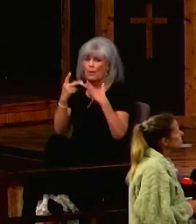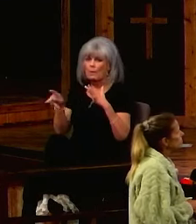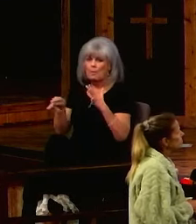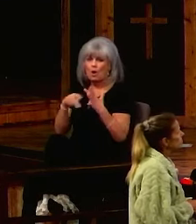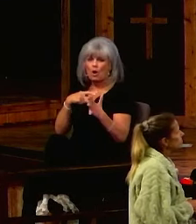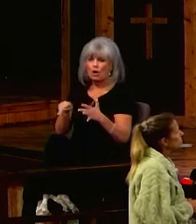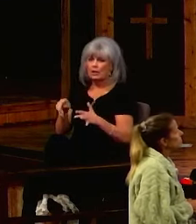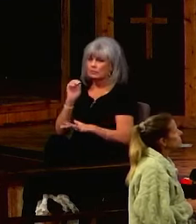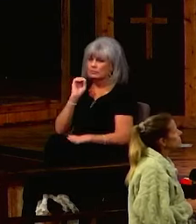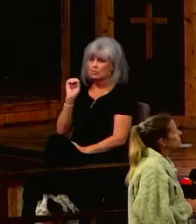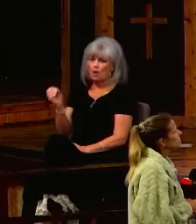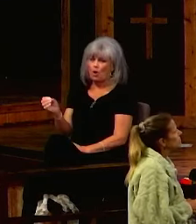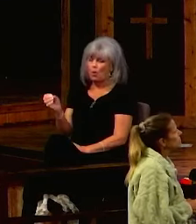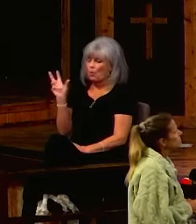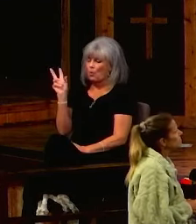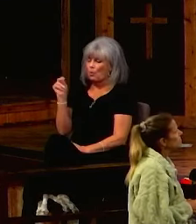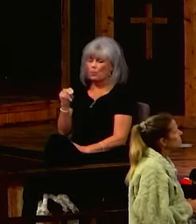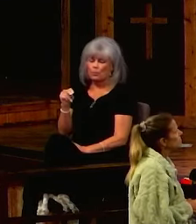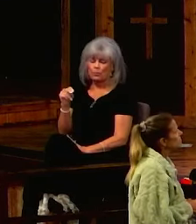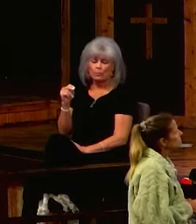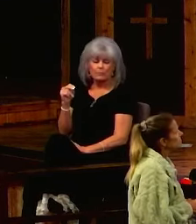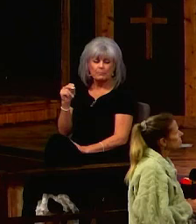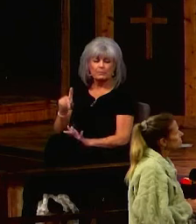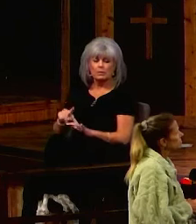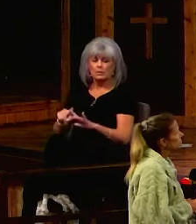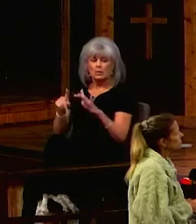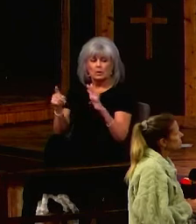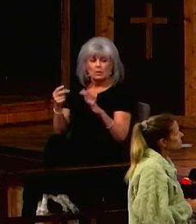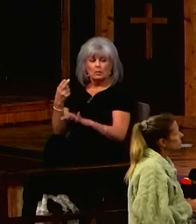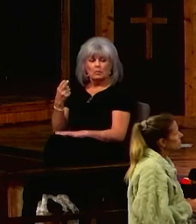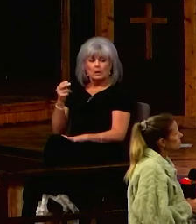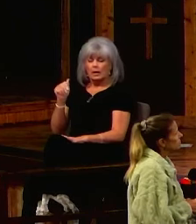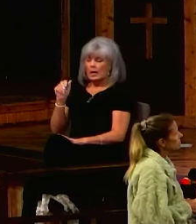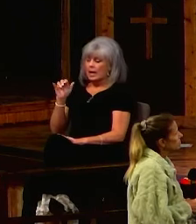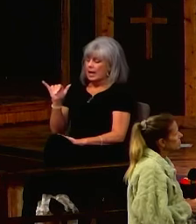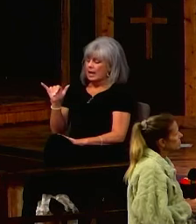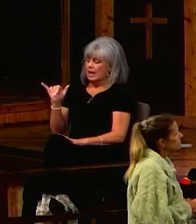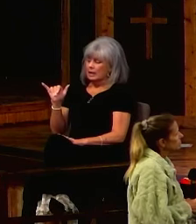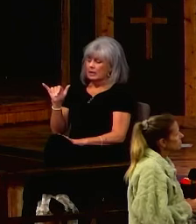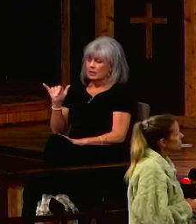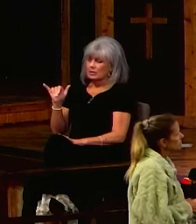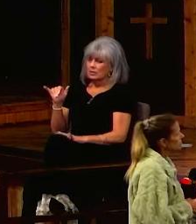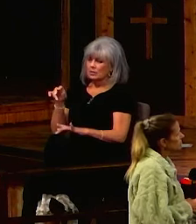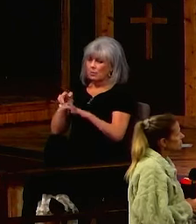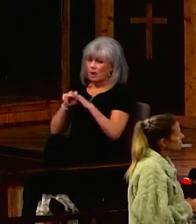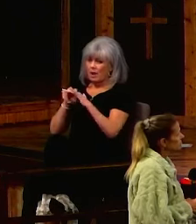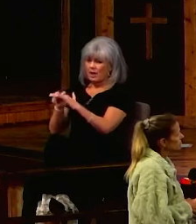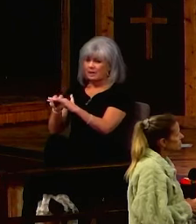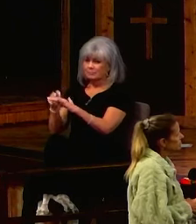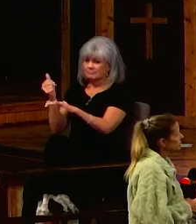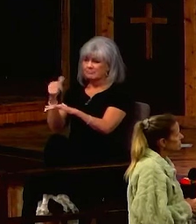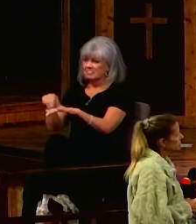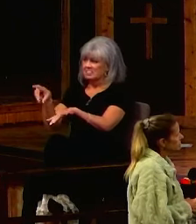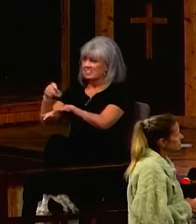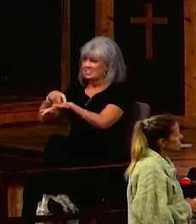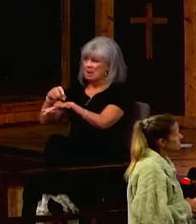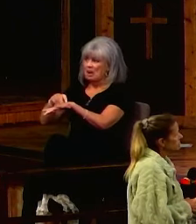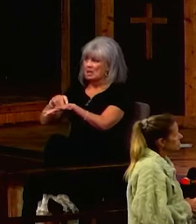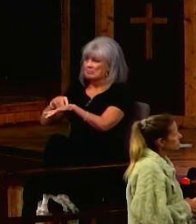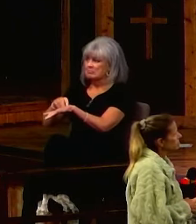no. But, I mean, you can have a hayride any time of the year, but it's very prominent in the month of